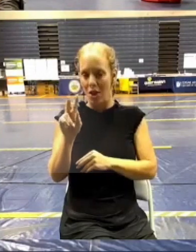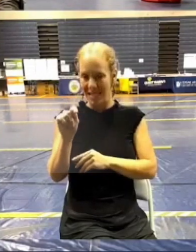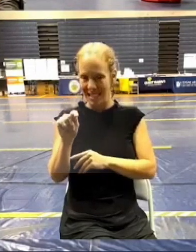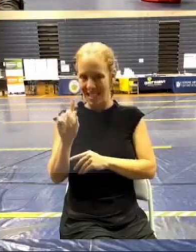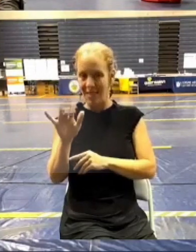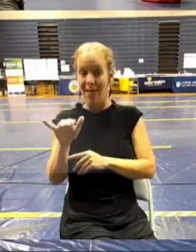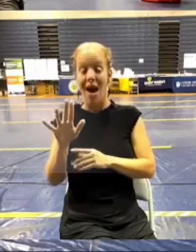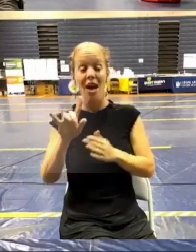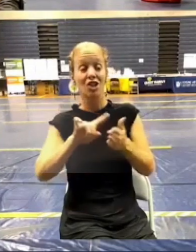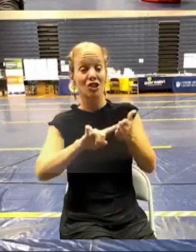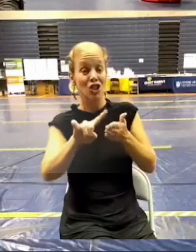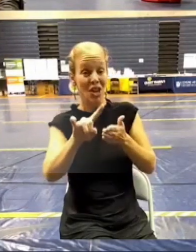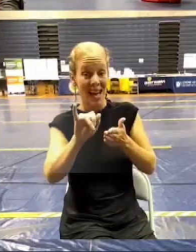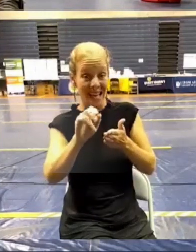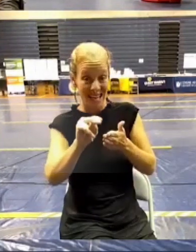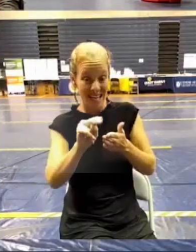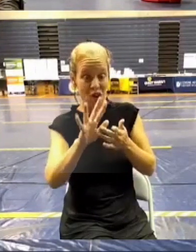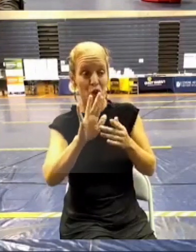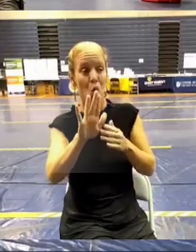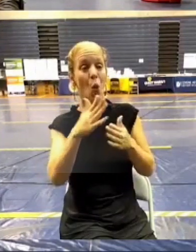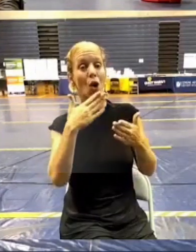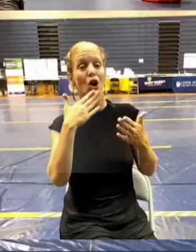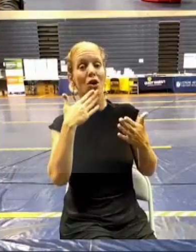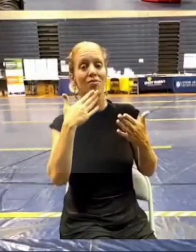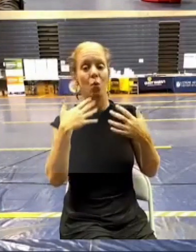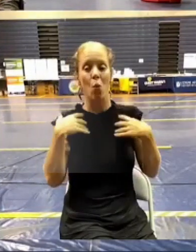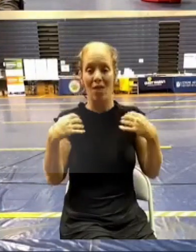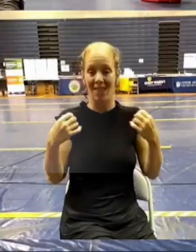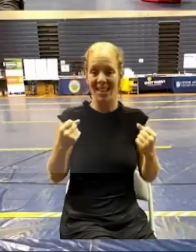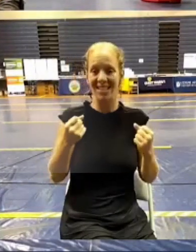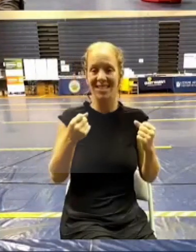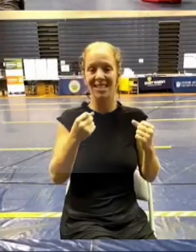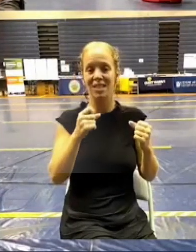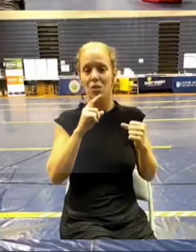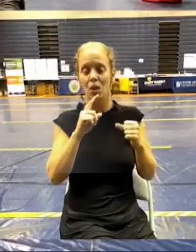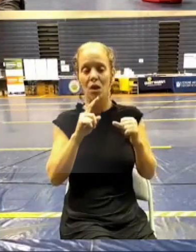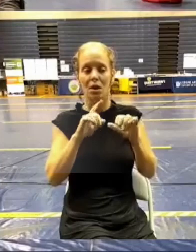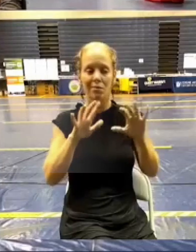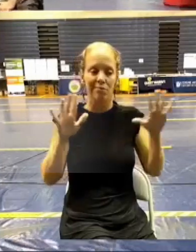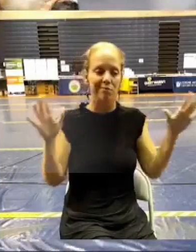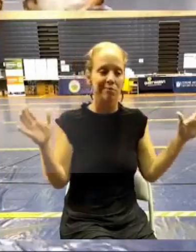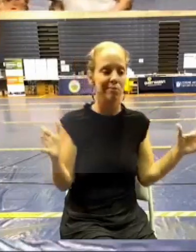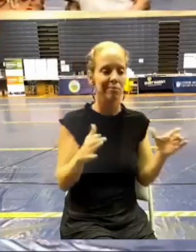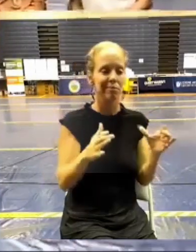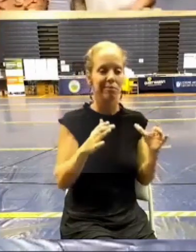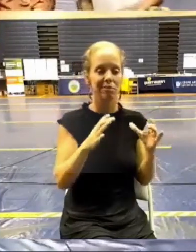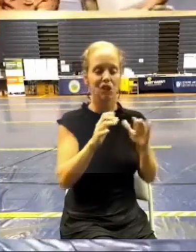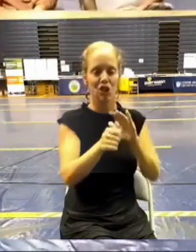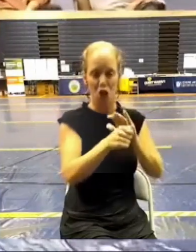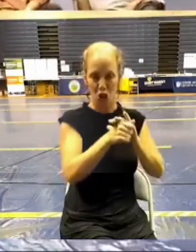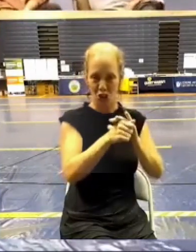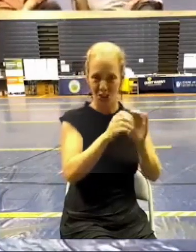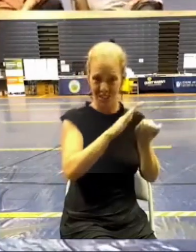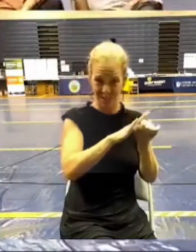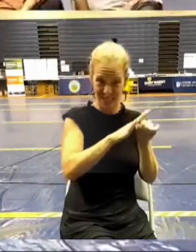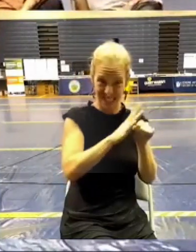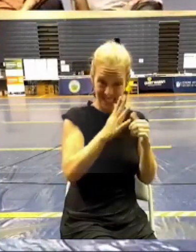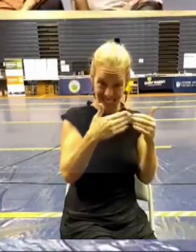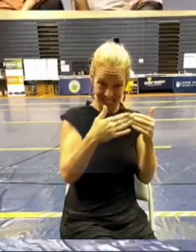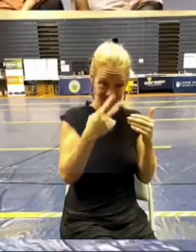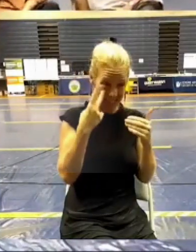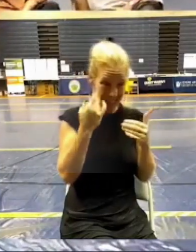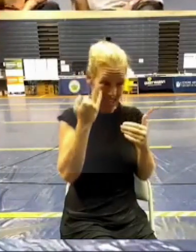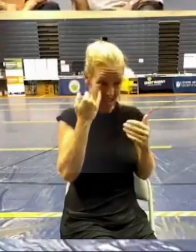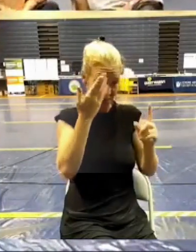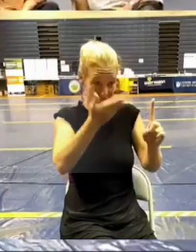are for your wellness. Those are because we typically have everybody in a congregate sheltering space. It's very easy